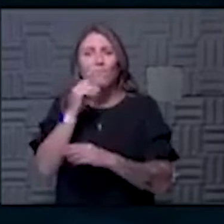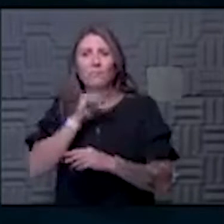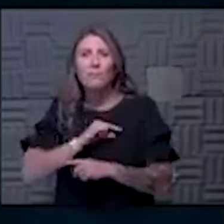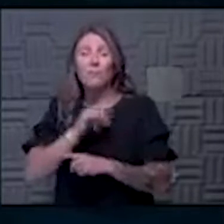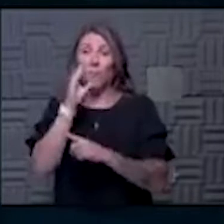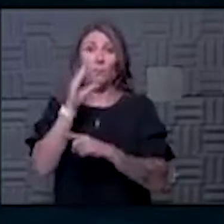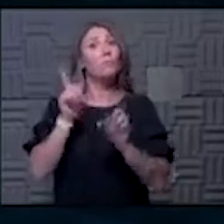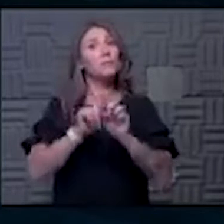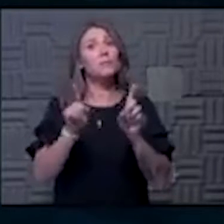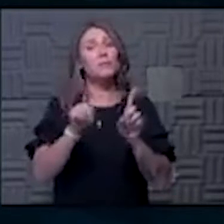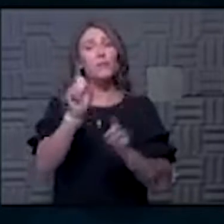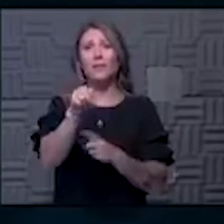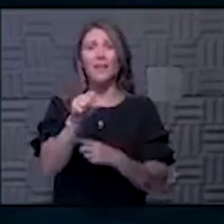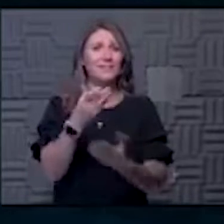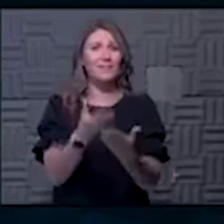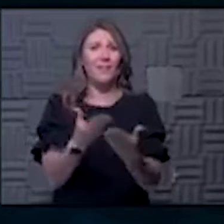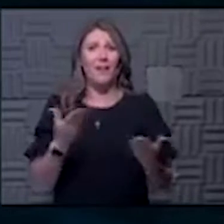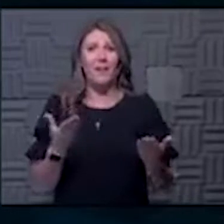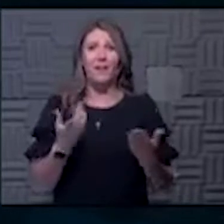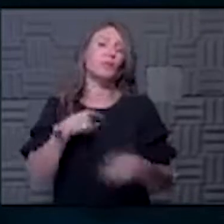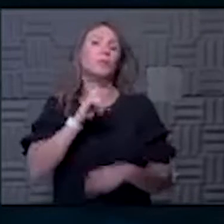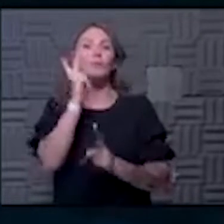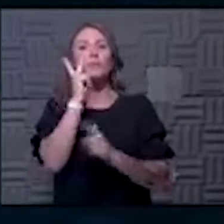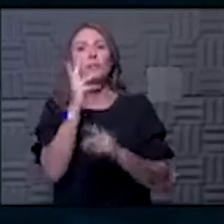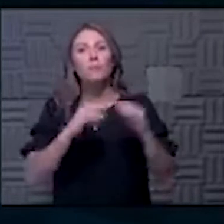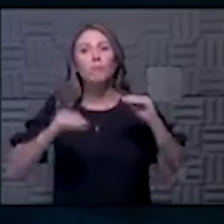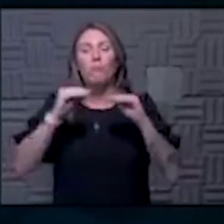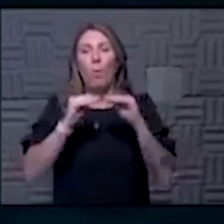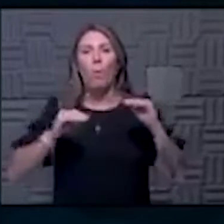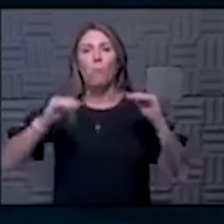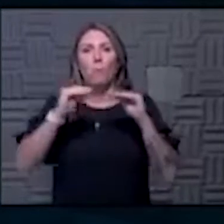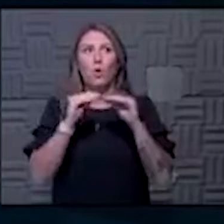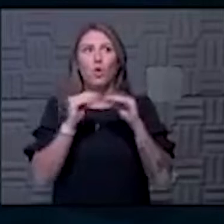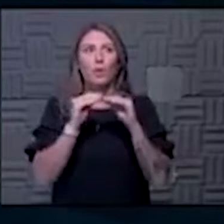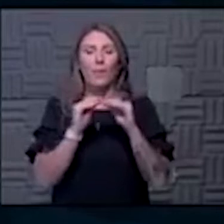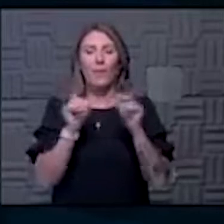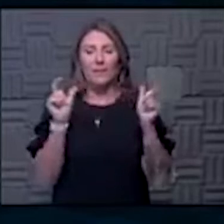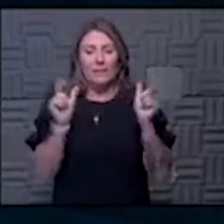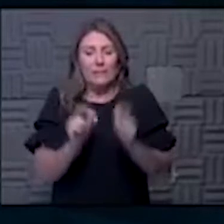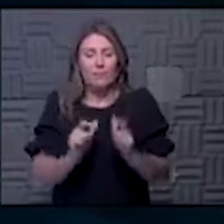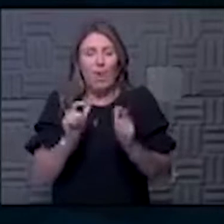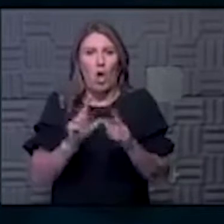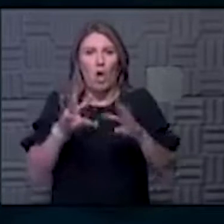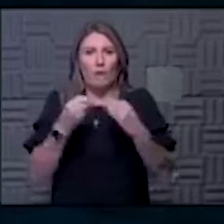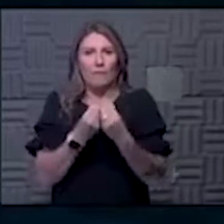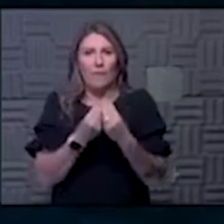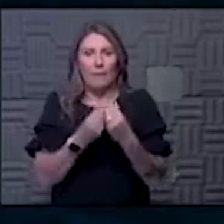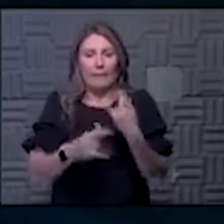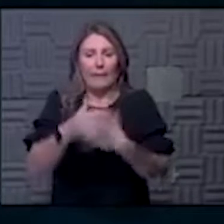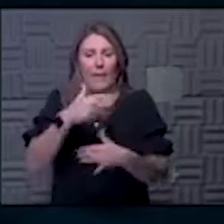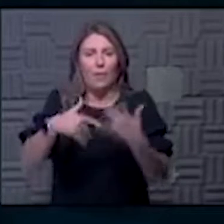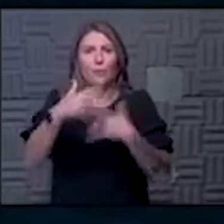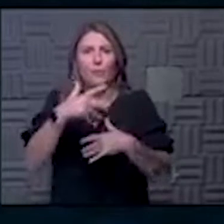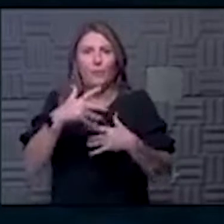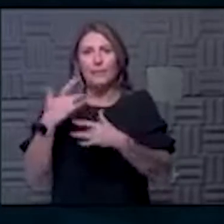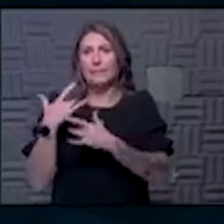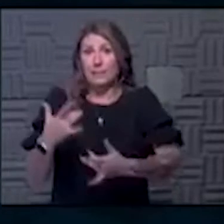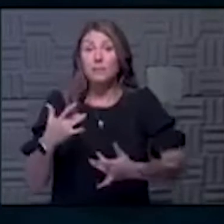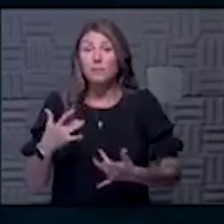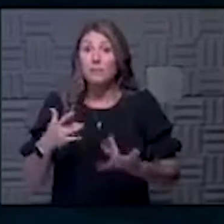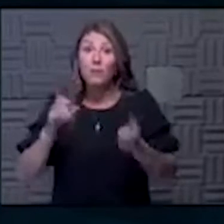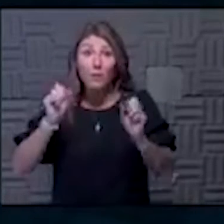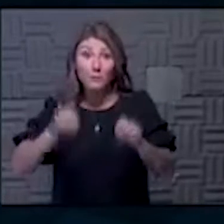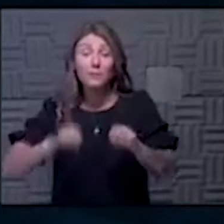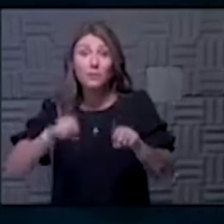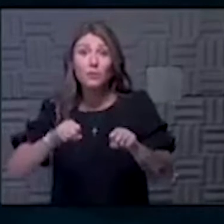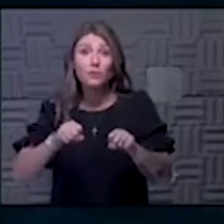different, and I think that's just a fact. And we're seeing more and more that these even small family gatherings have the tendency to really cause a potential